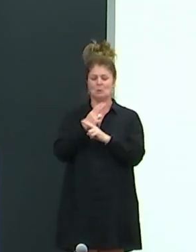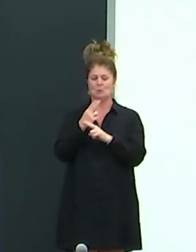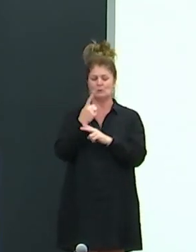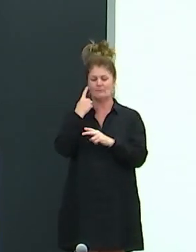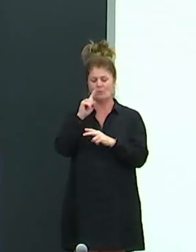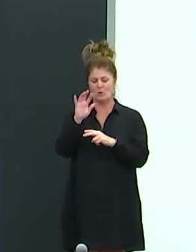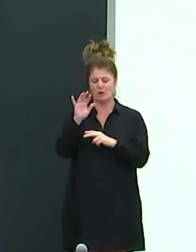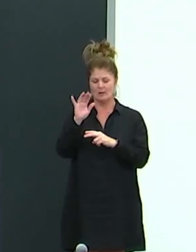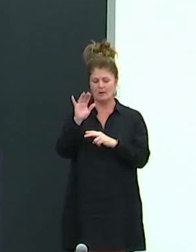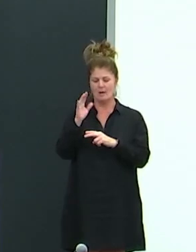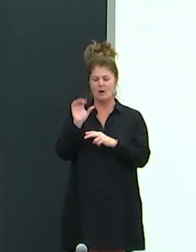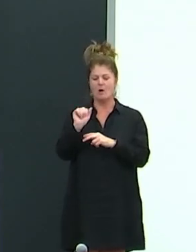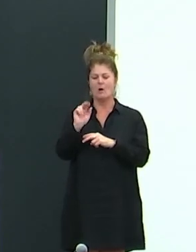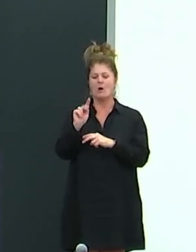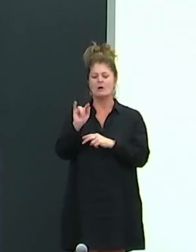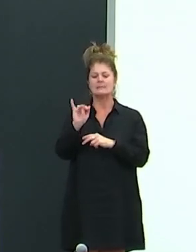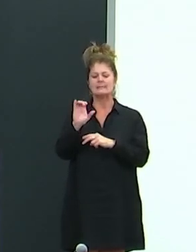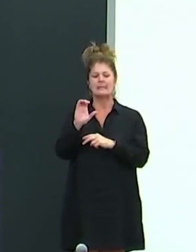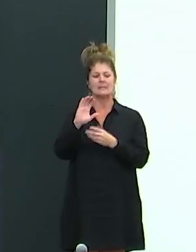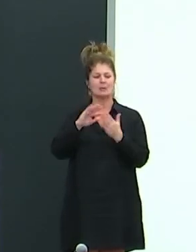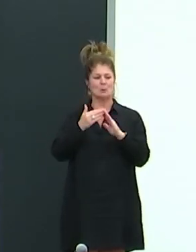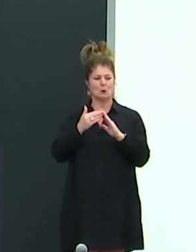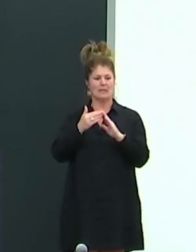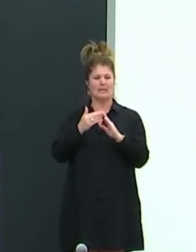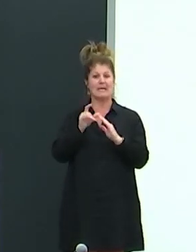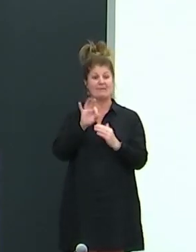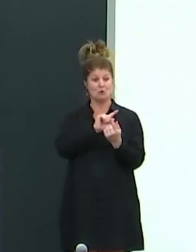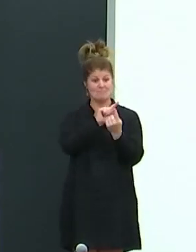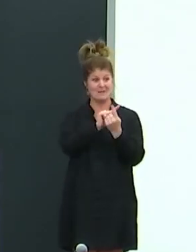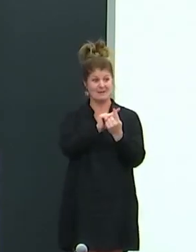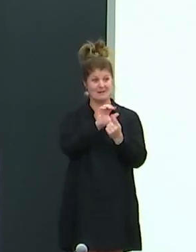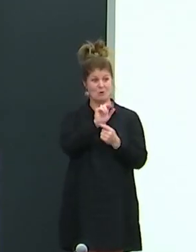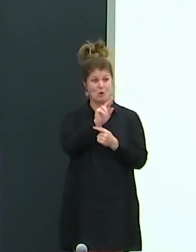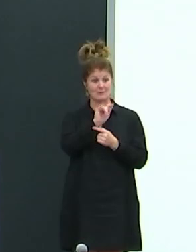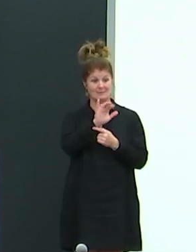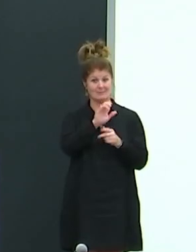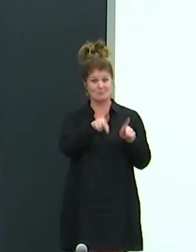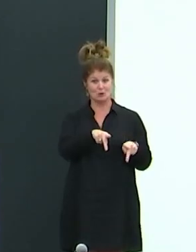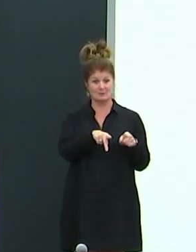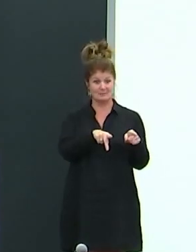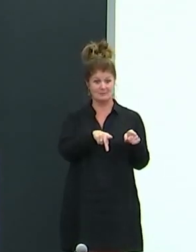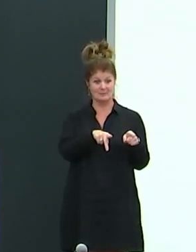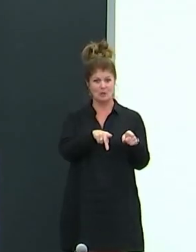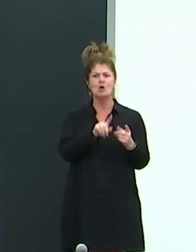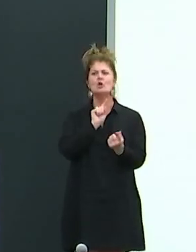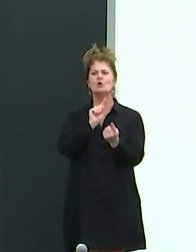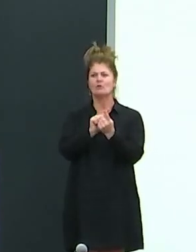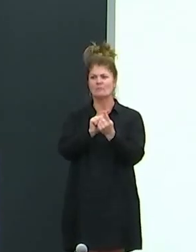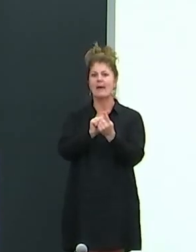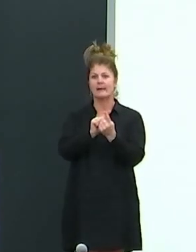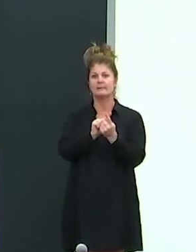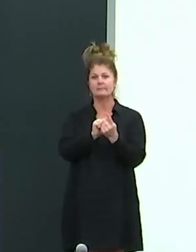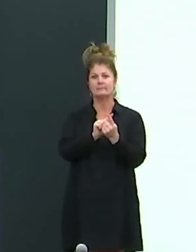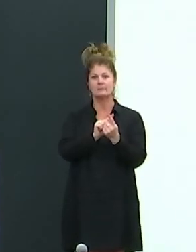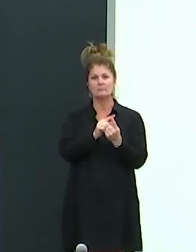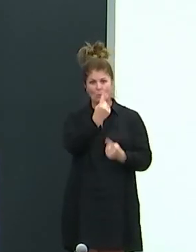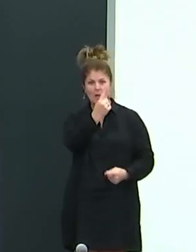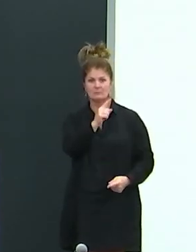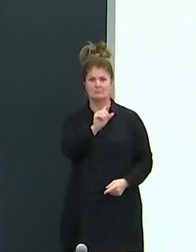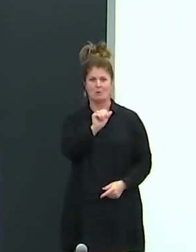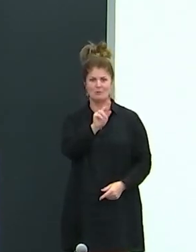the autistic community, that if you've met an autistic person, you've met an autistic person.